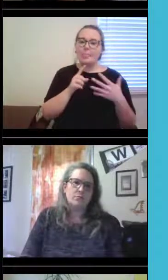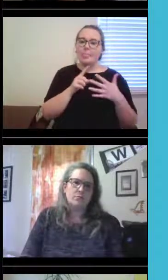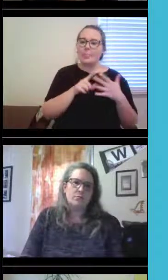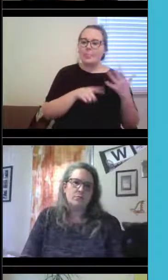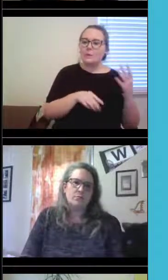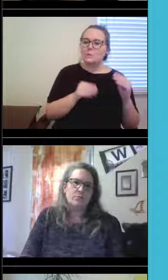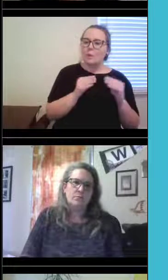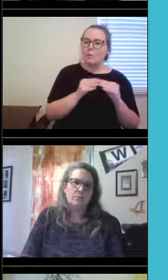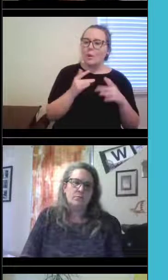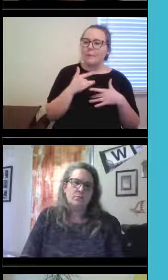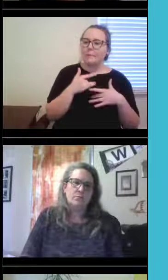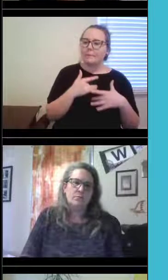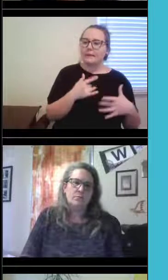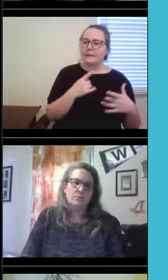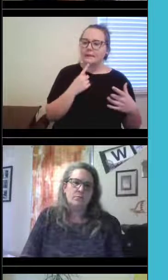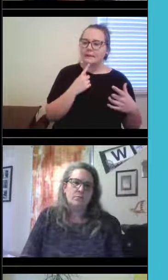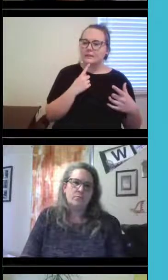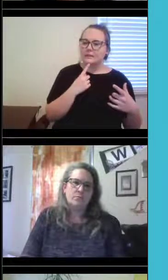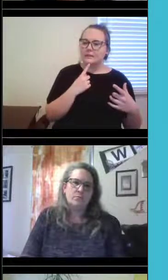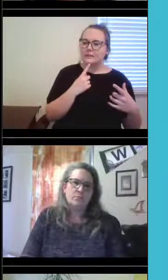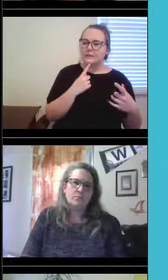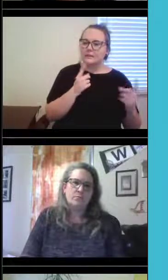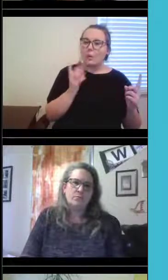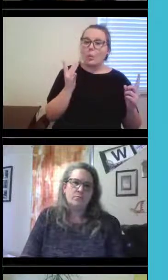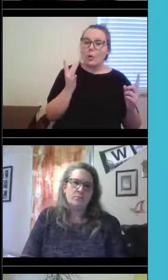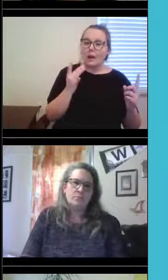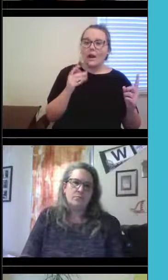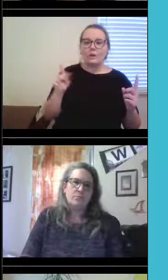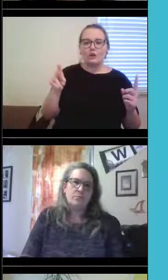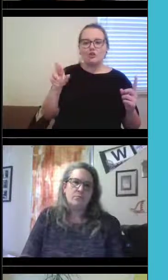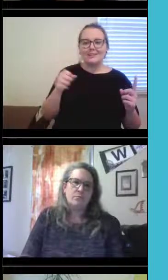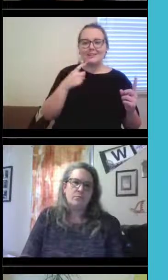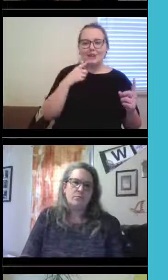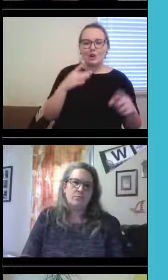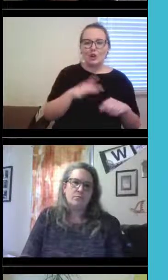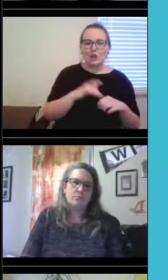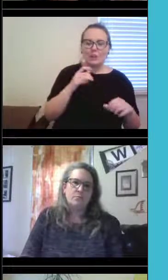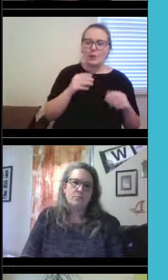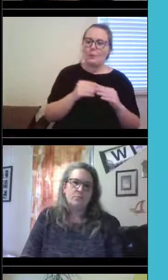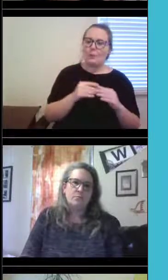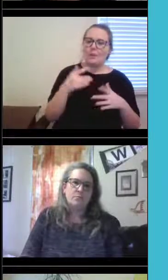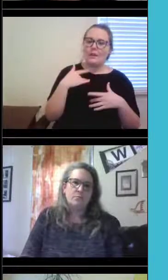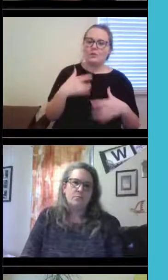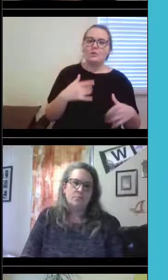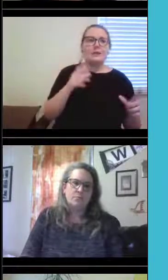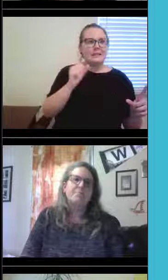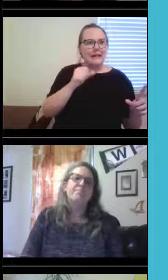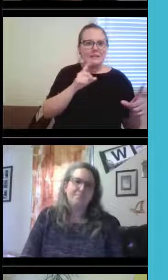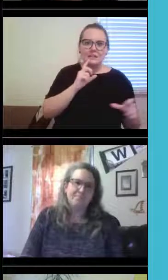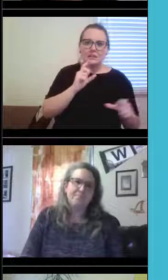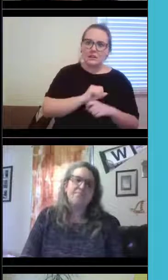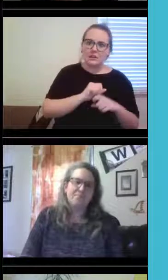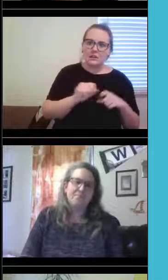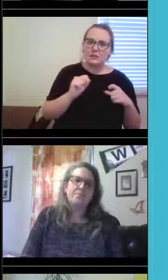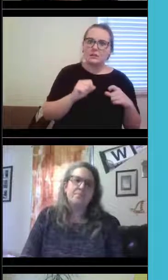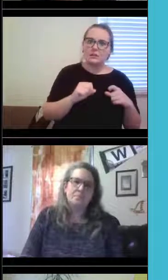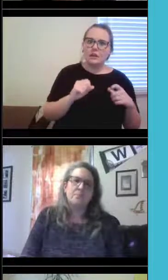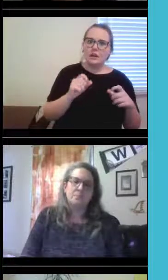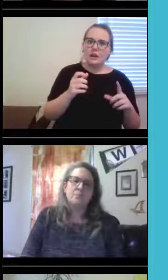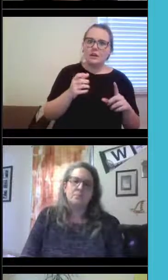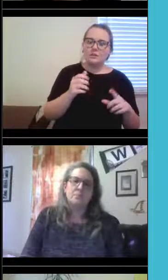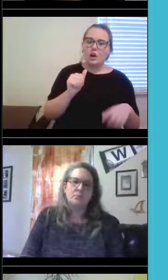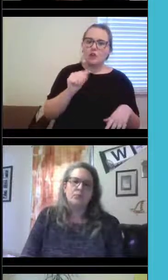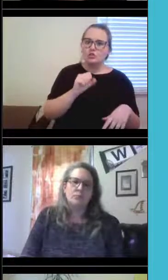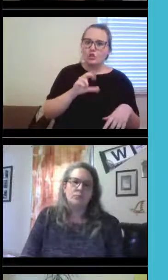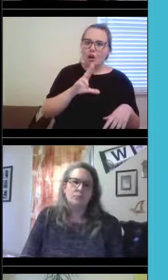more likely, partly probably because of what Kris raised earlier, because they're more likely to be that, yes, this is a legitimate assault, right? He